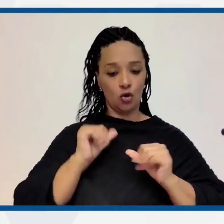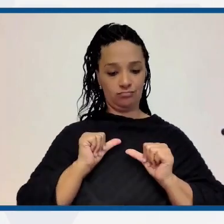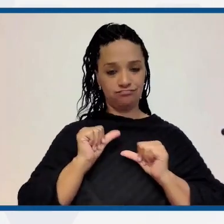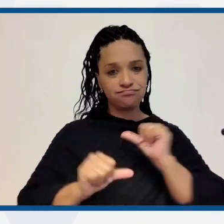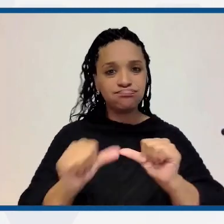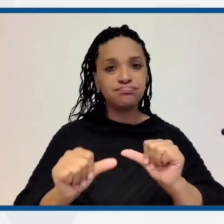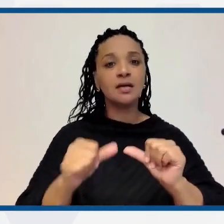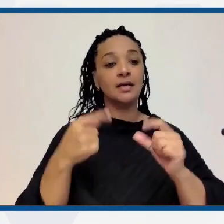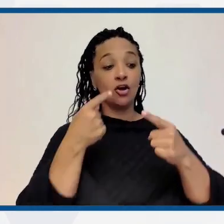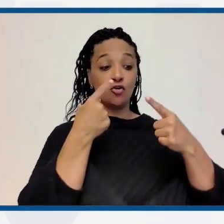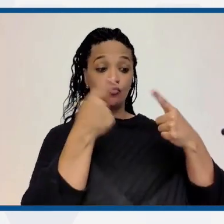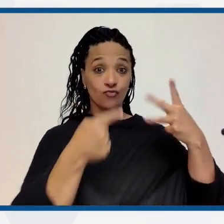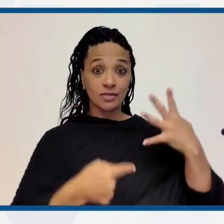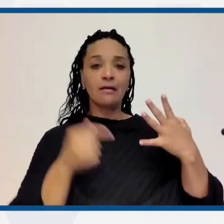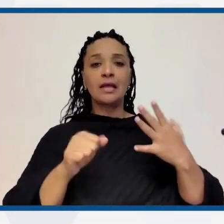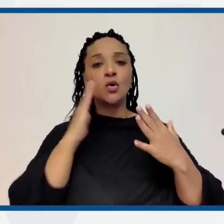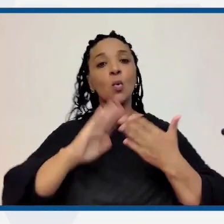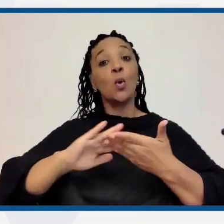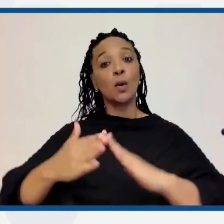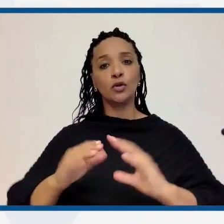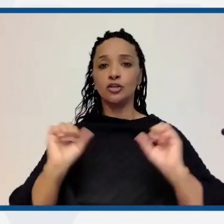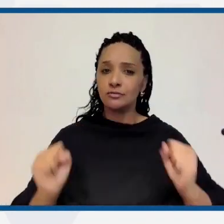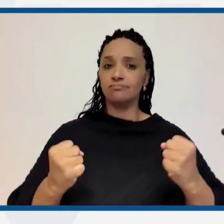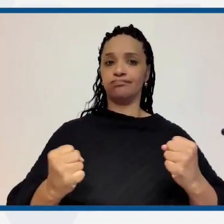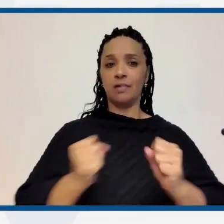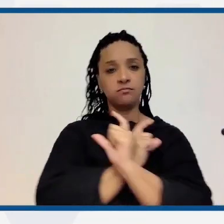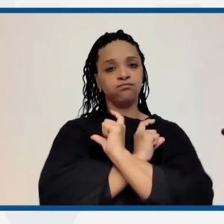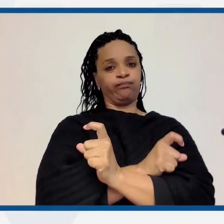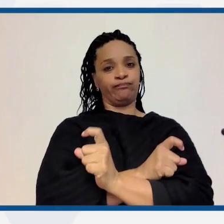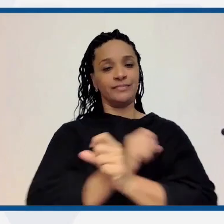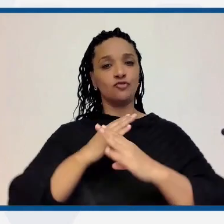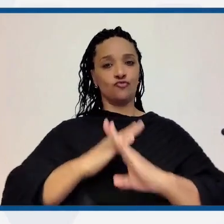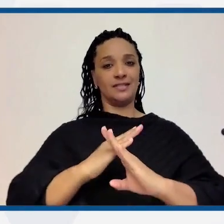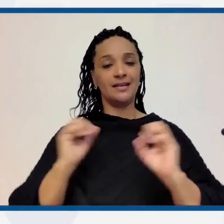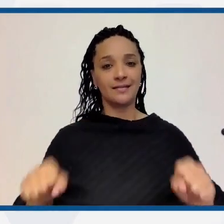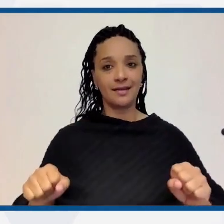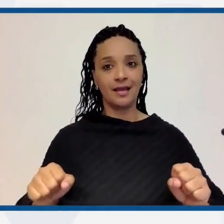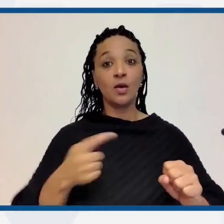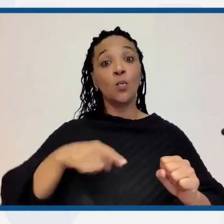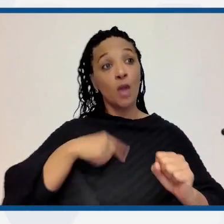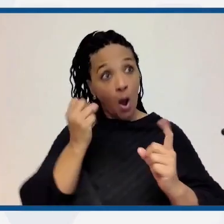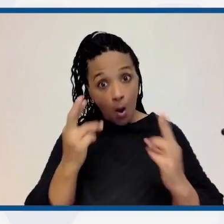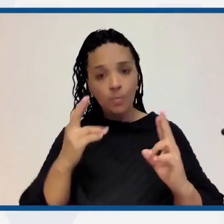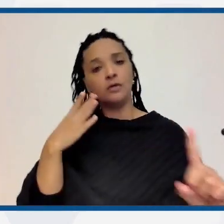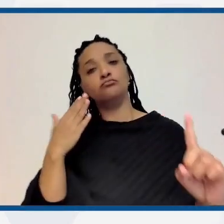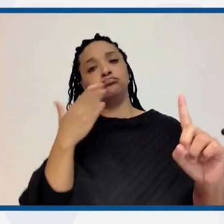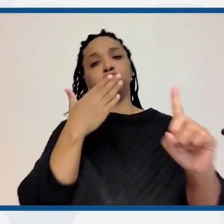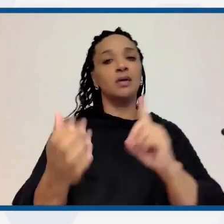of a resilient community and a resilient nation each of us is pushing forward to every single day.